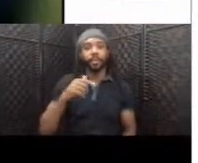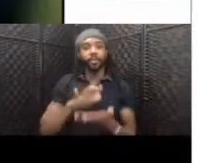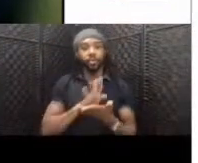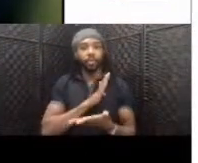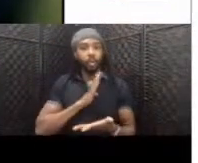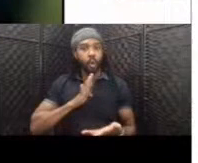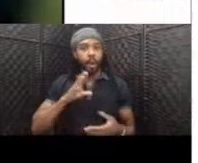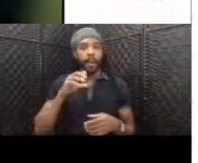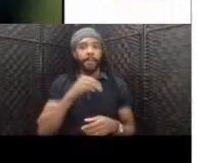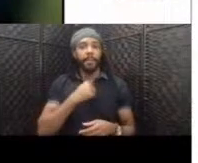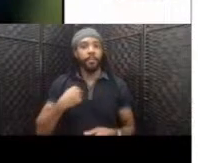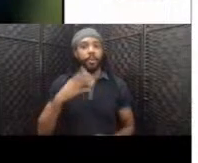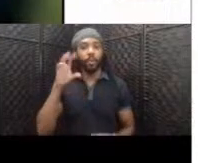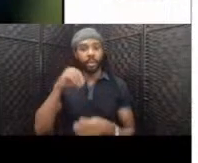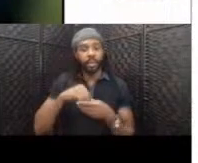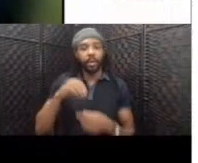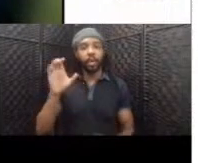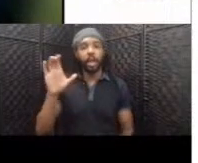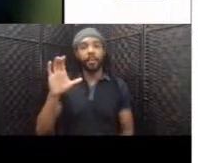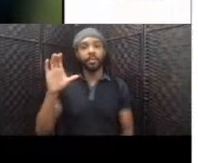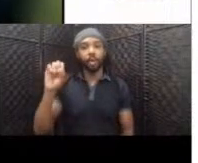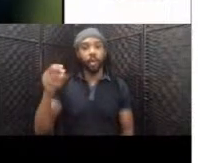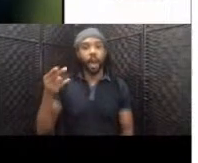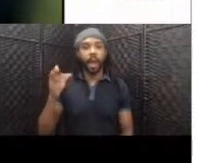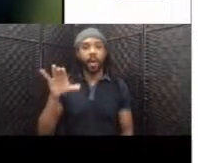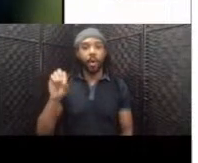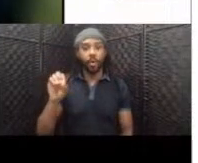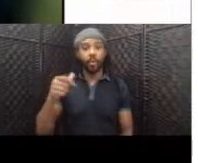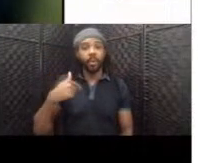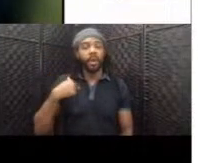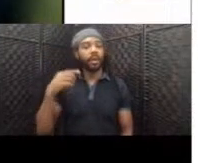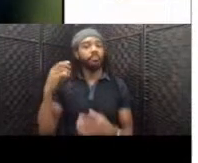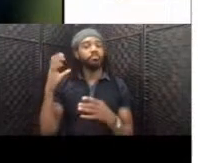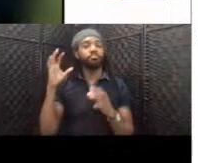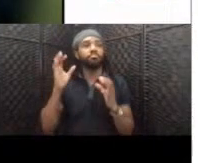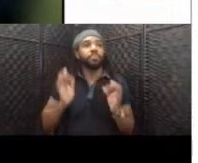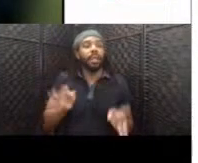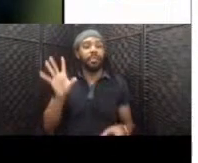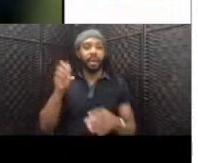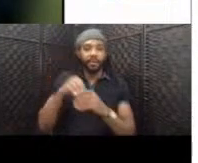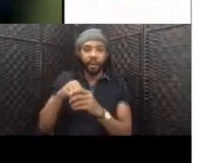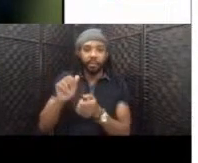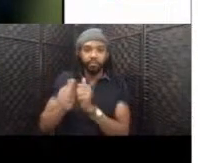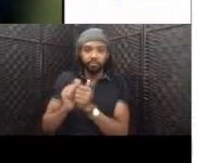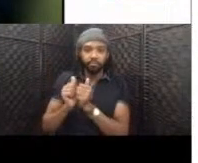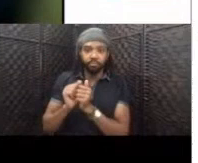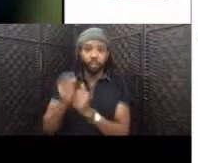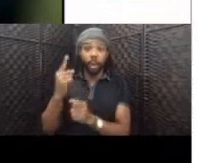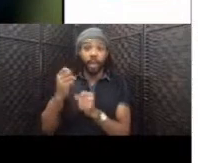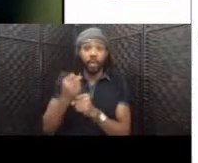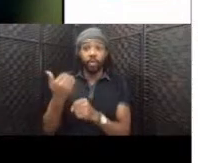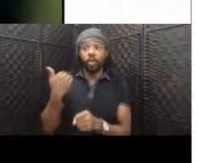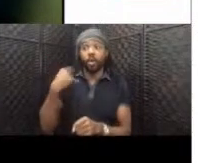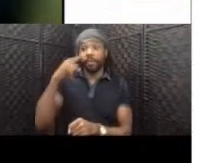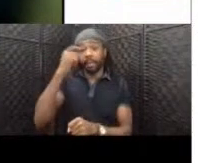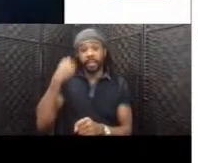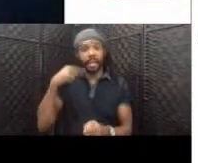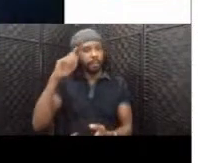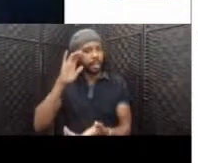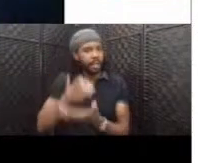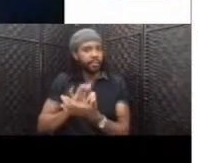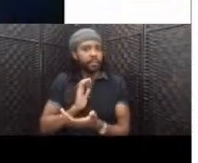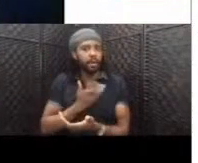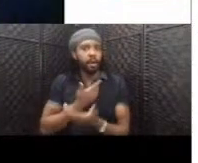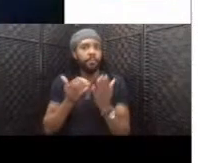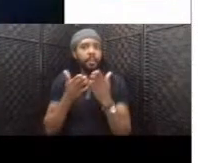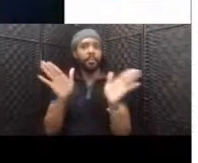suburb of Columbus, Ohio. I chose to run for office a year ago because I believe in our public schools.